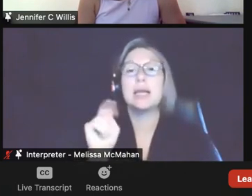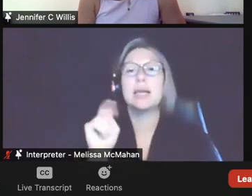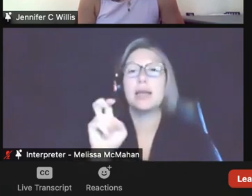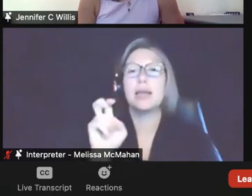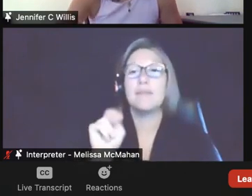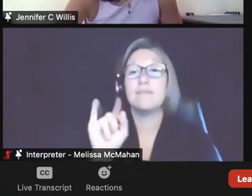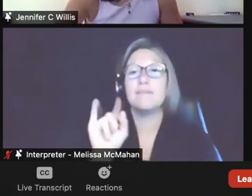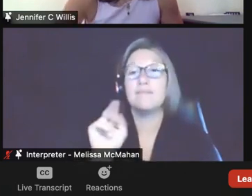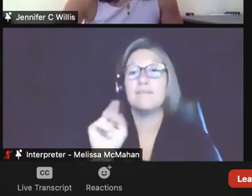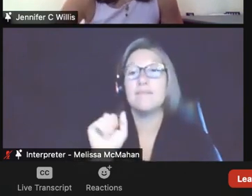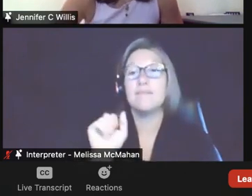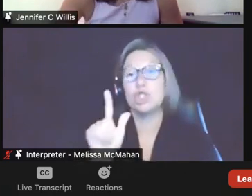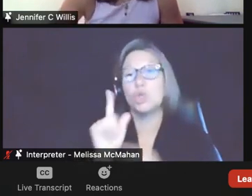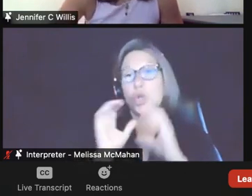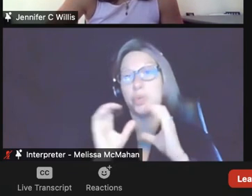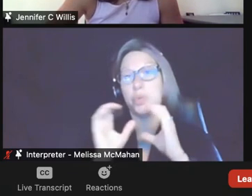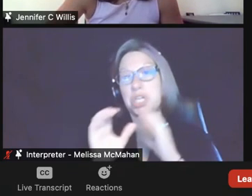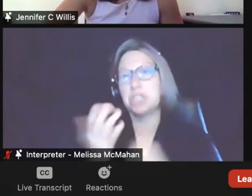communication.